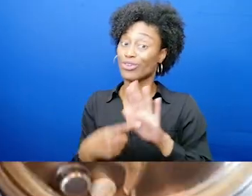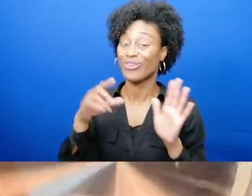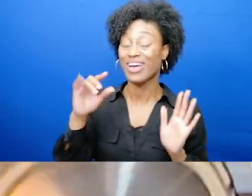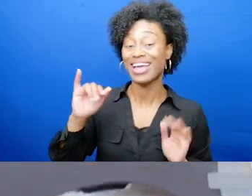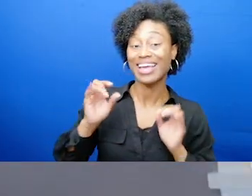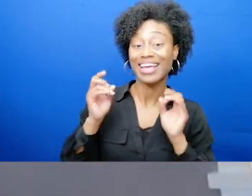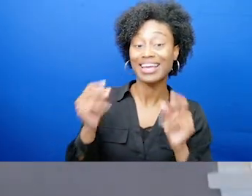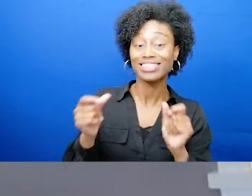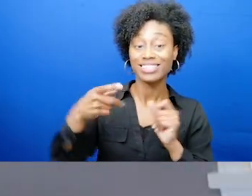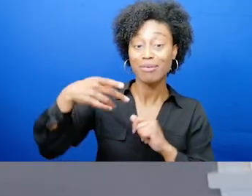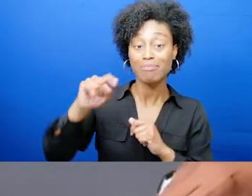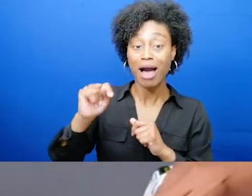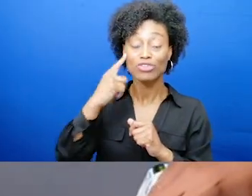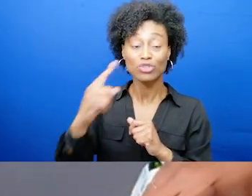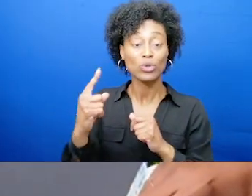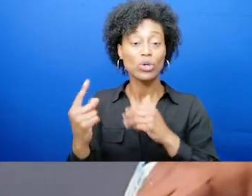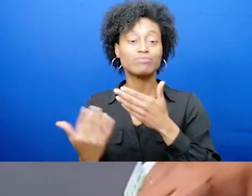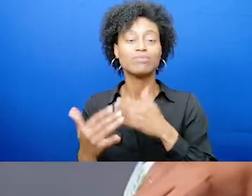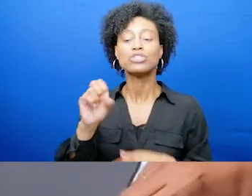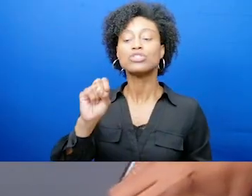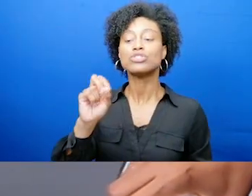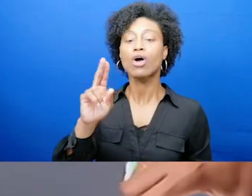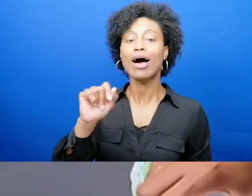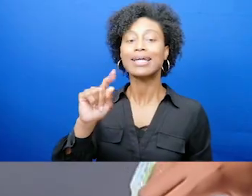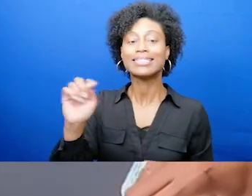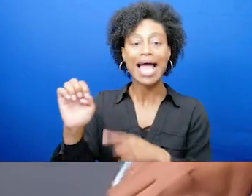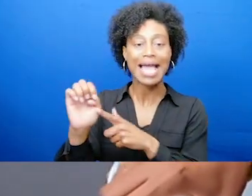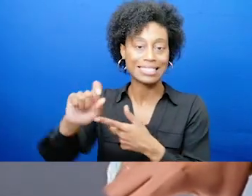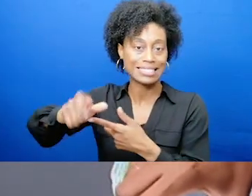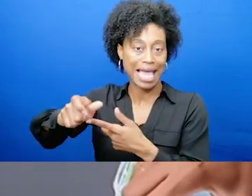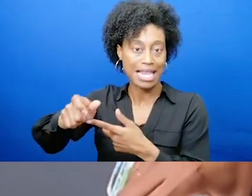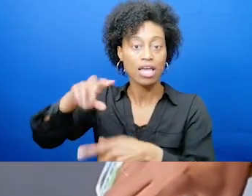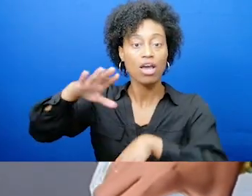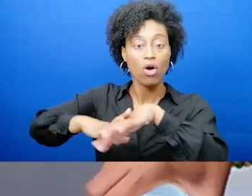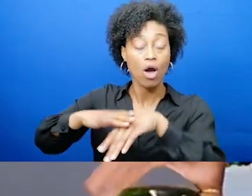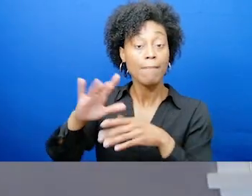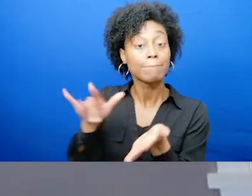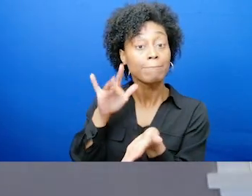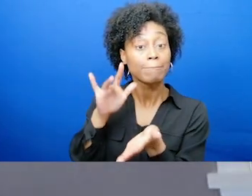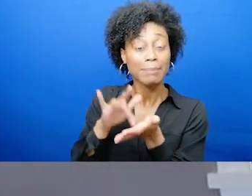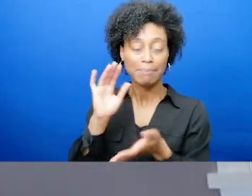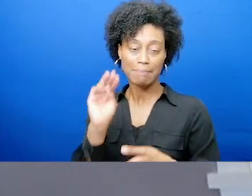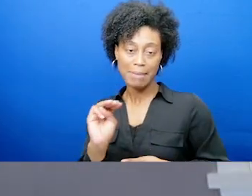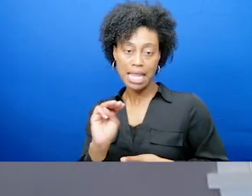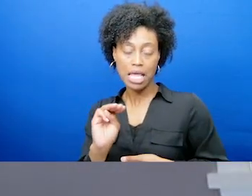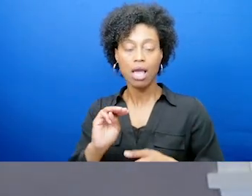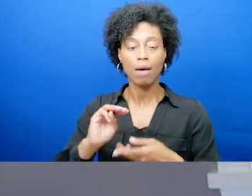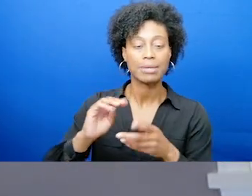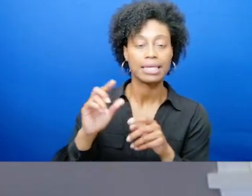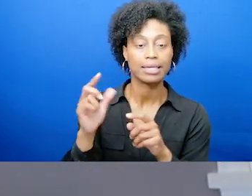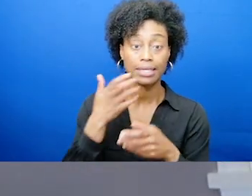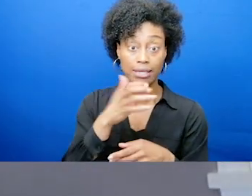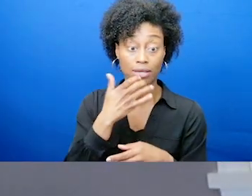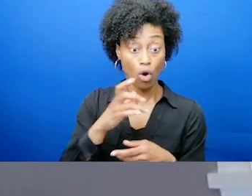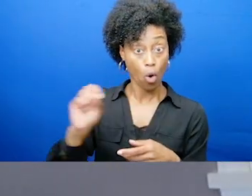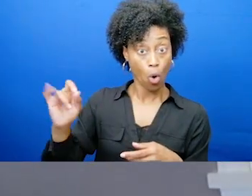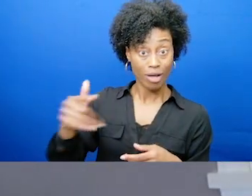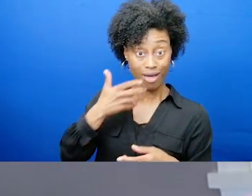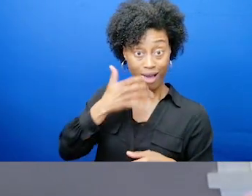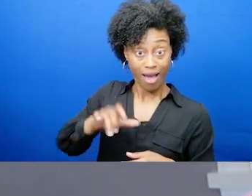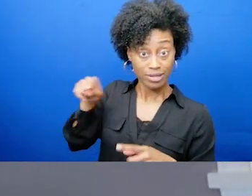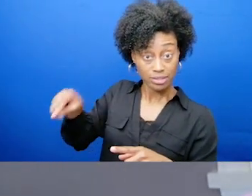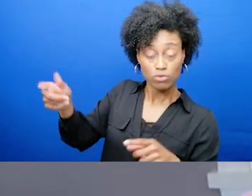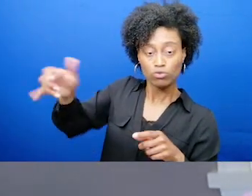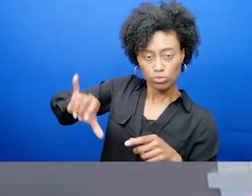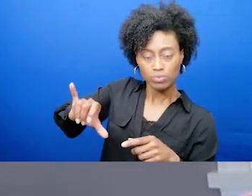to saute on medium heat and then add the oil. When the oil is hot, add the garlic,